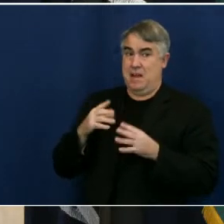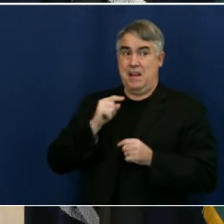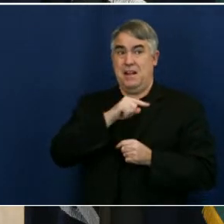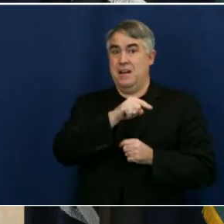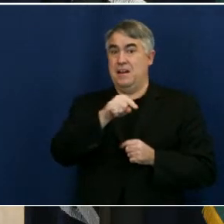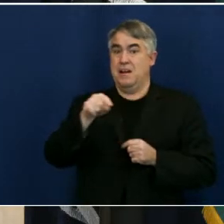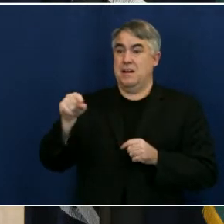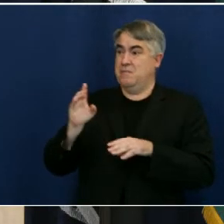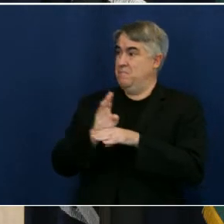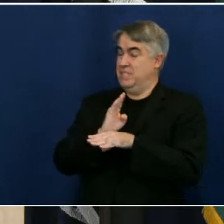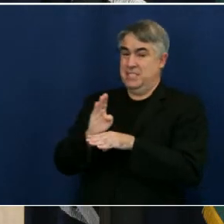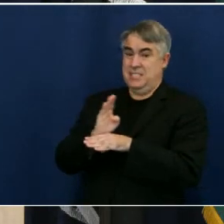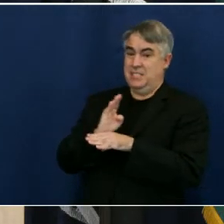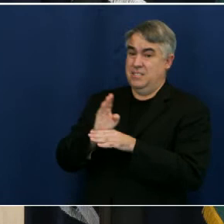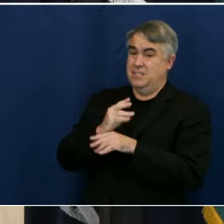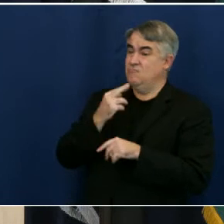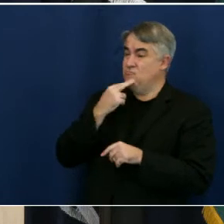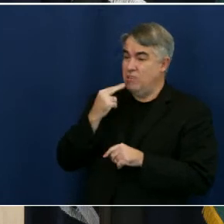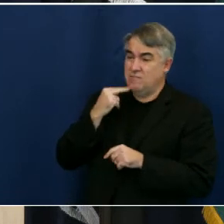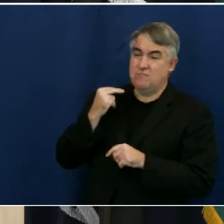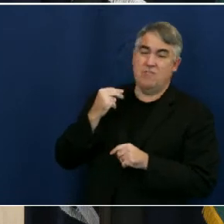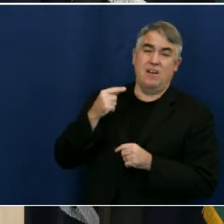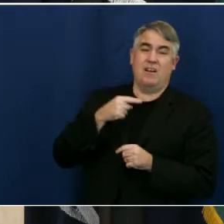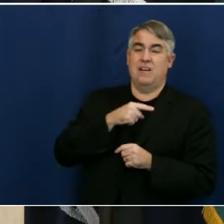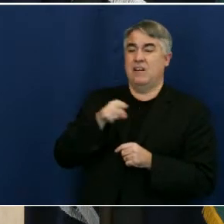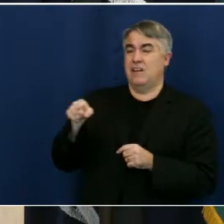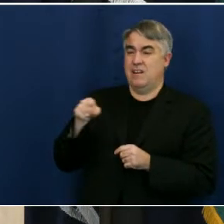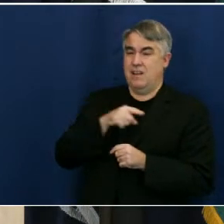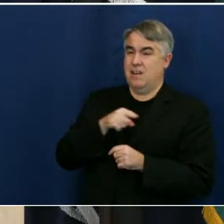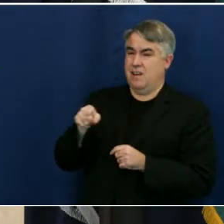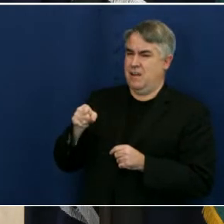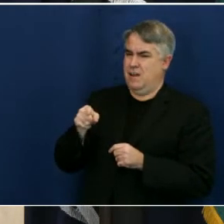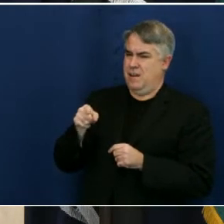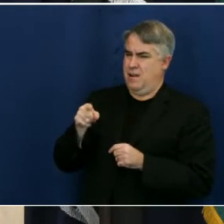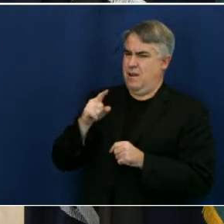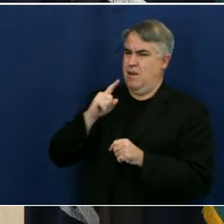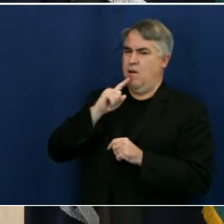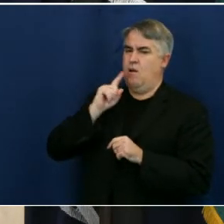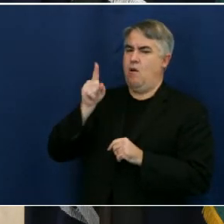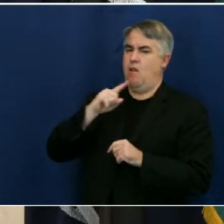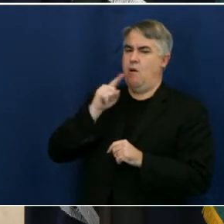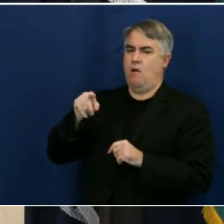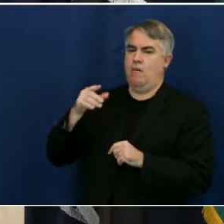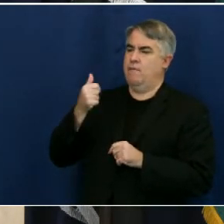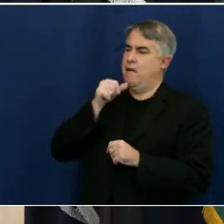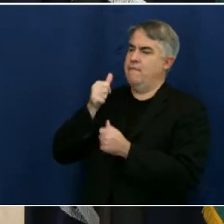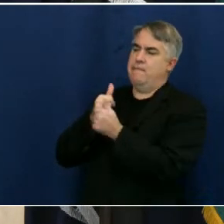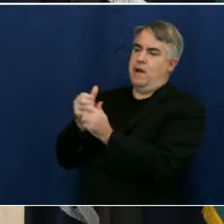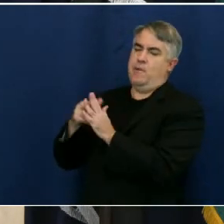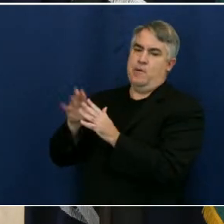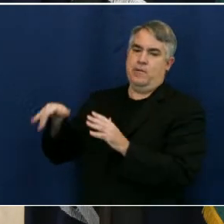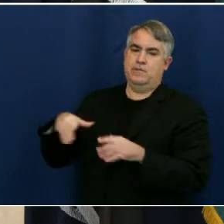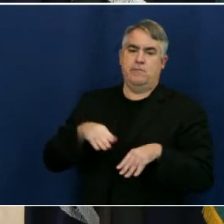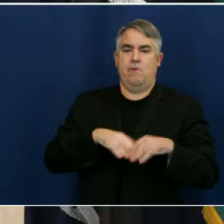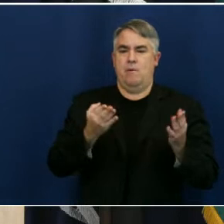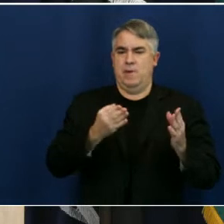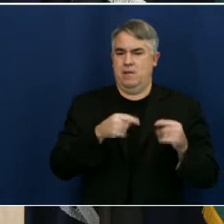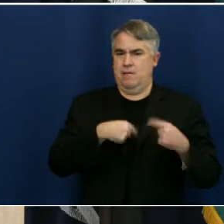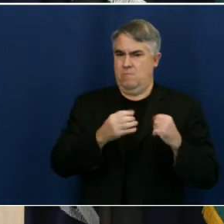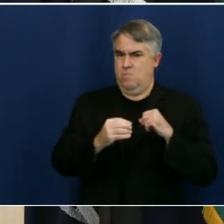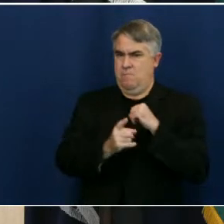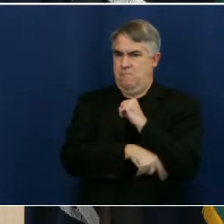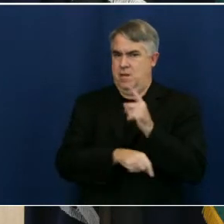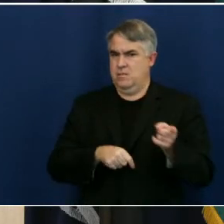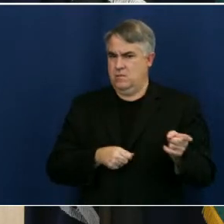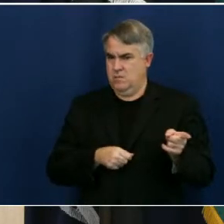particular restaurants, have simply ignored recent health orders with little or no resistance from local jurisdictions. So based